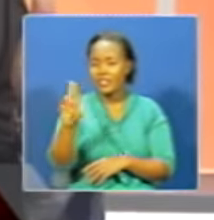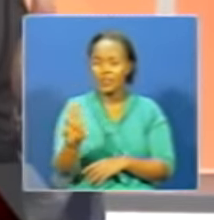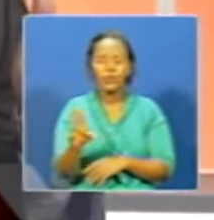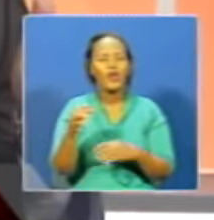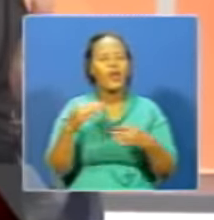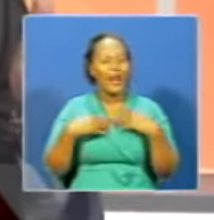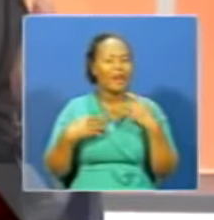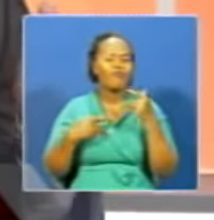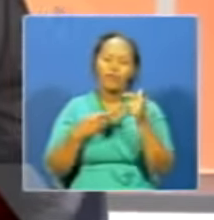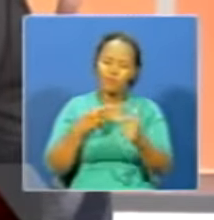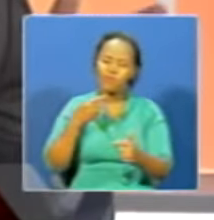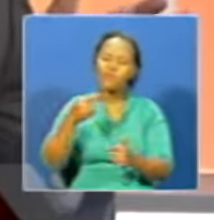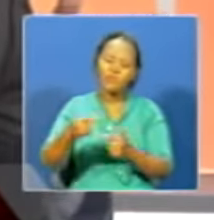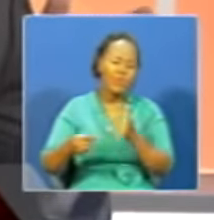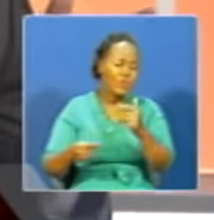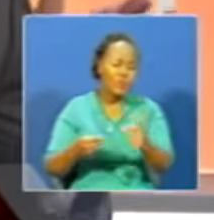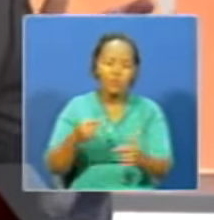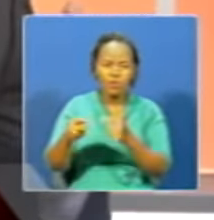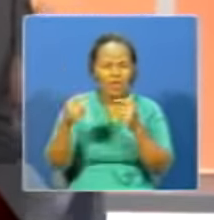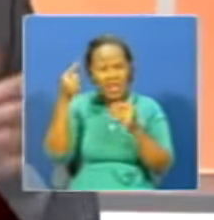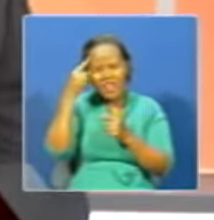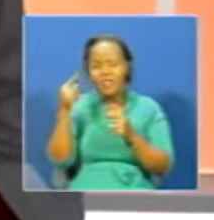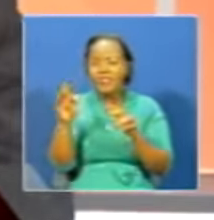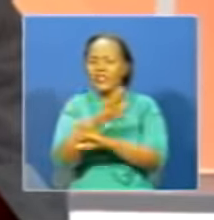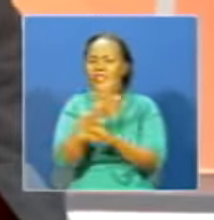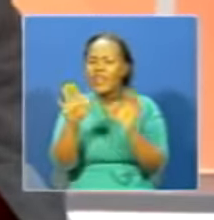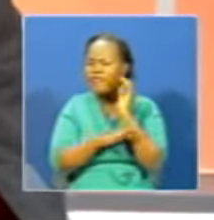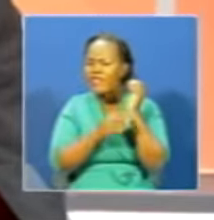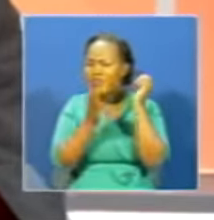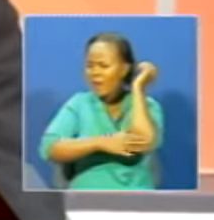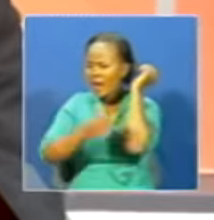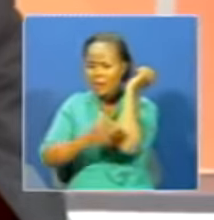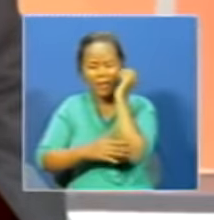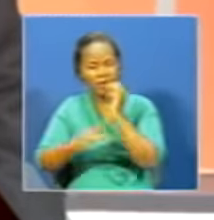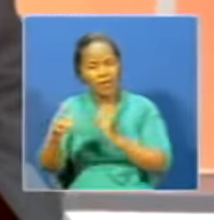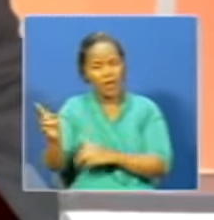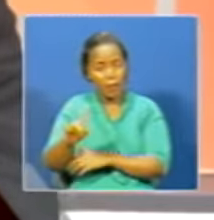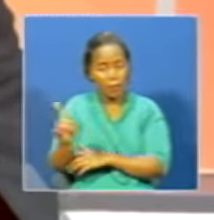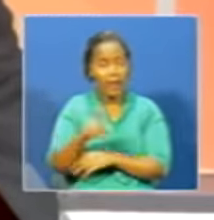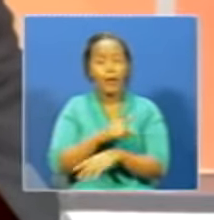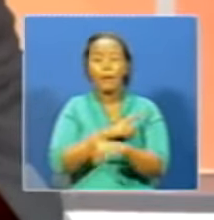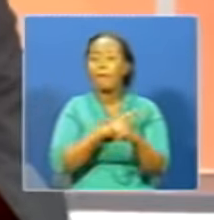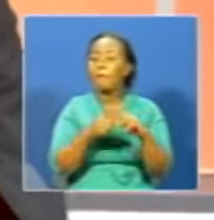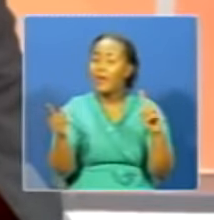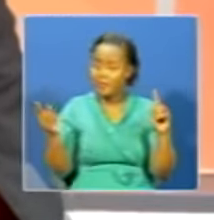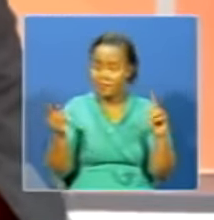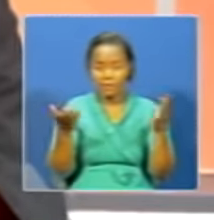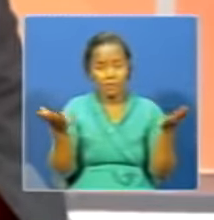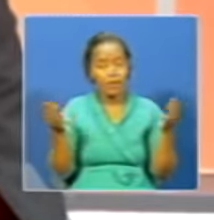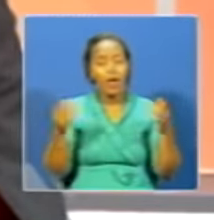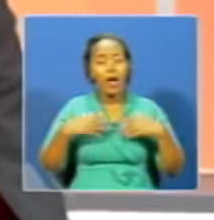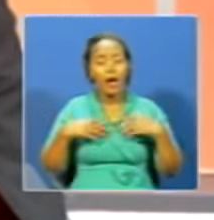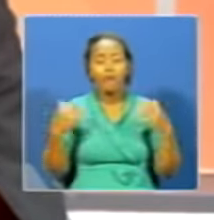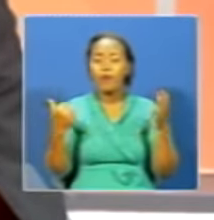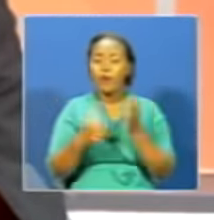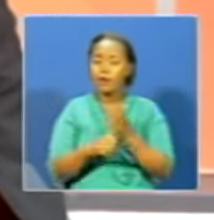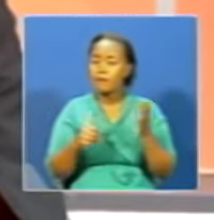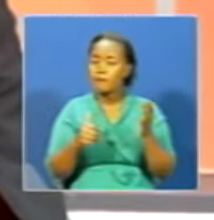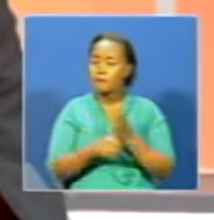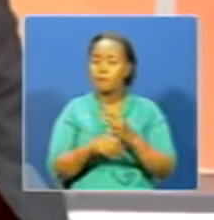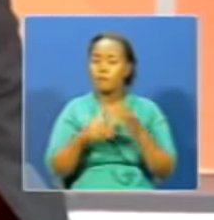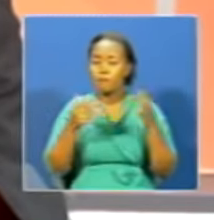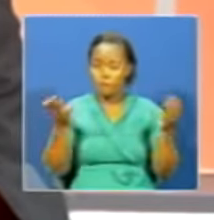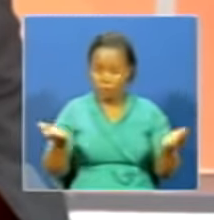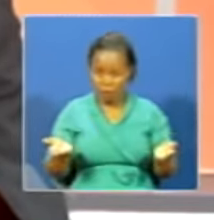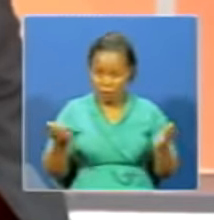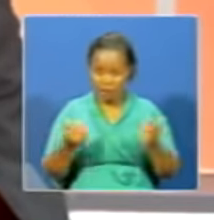Progress. We should not say that all is yeah. is bad. But truly, mm-hmm. you raise an issue yeah. that the